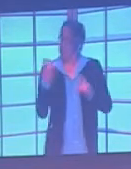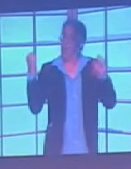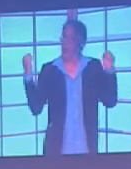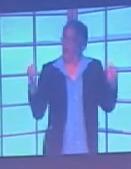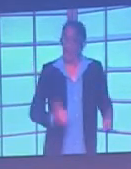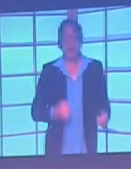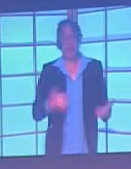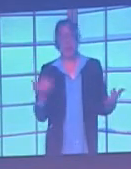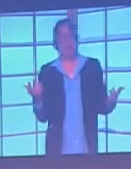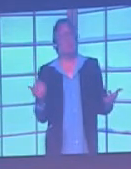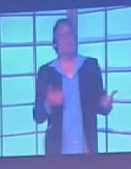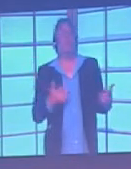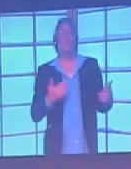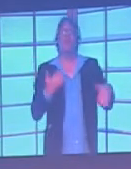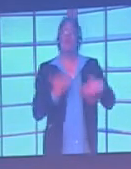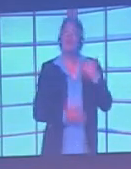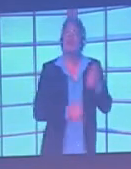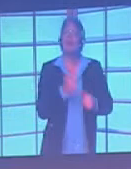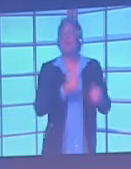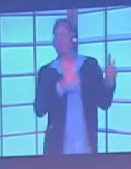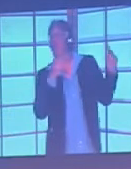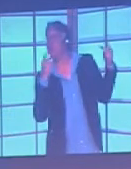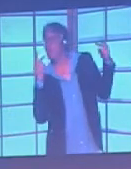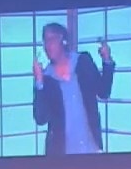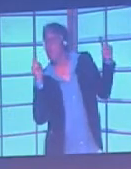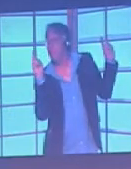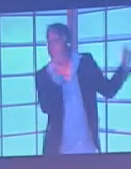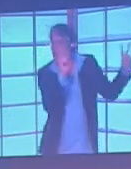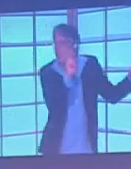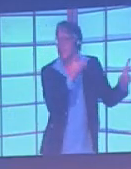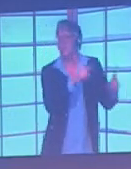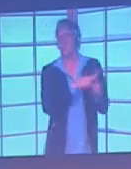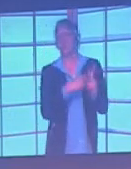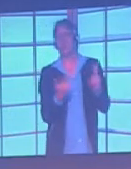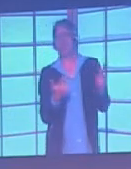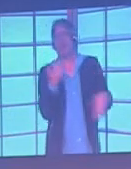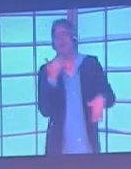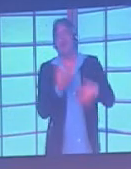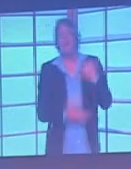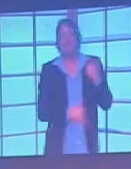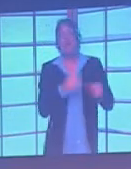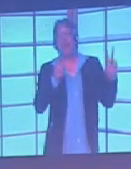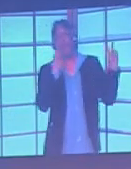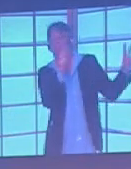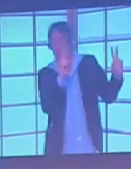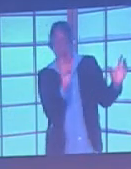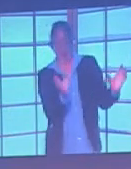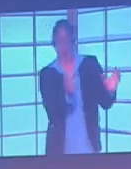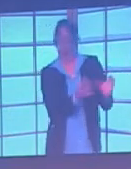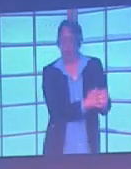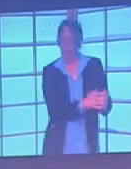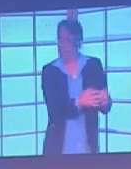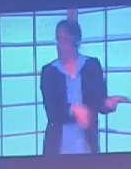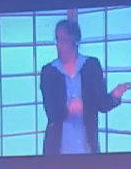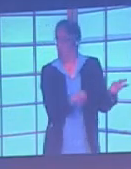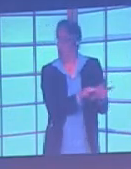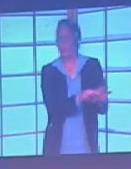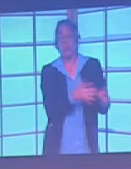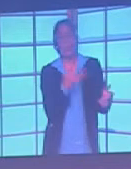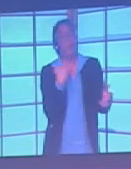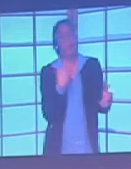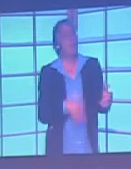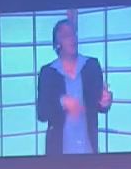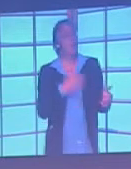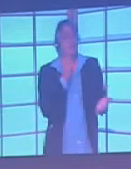disabled fans groups, from the clubs. But I keep coming back to the important point you're making. These user-led groups are